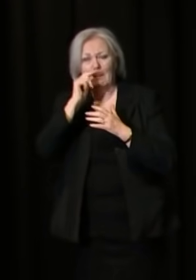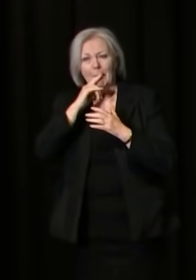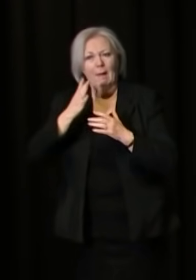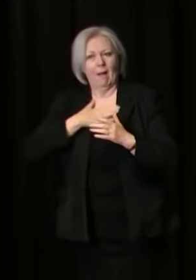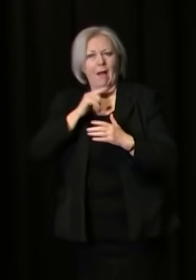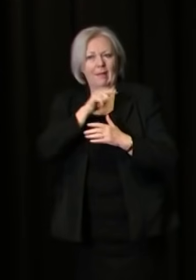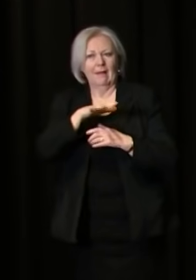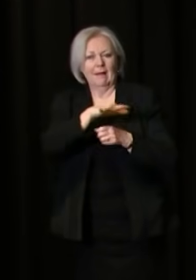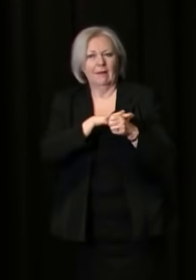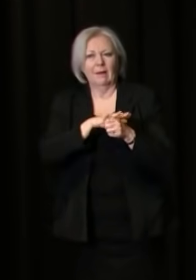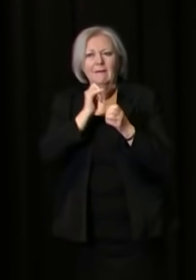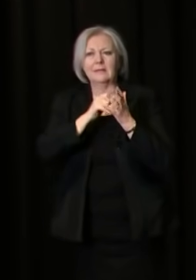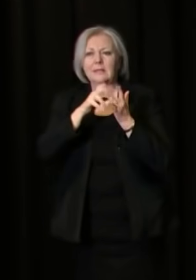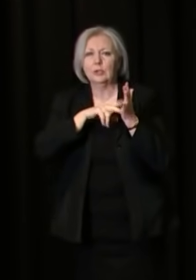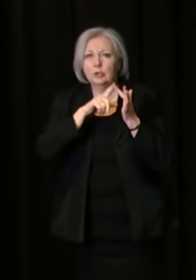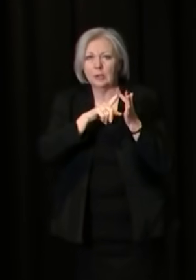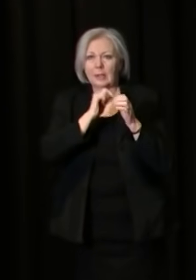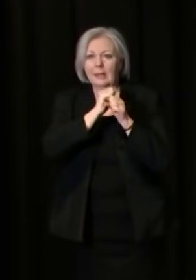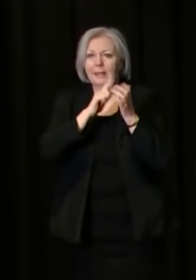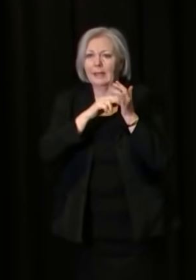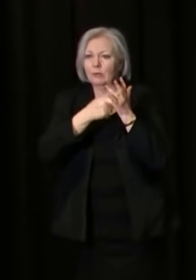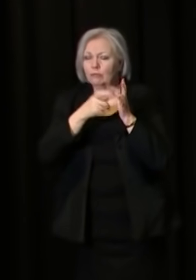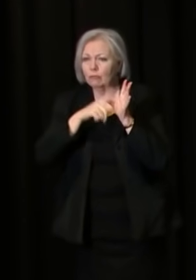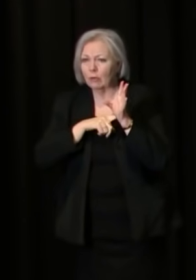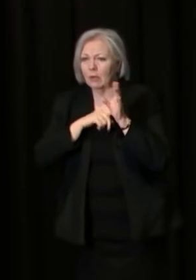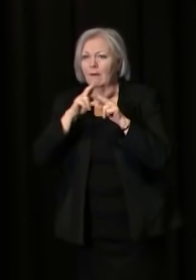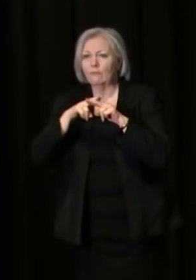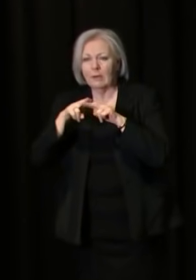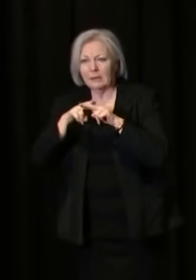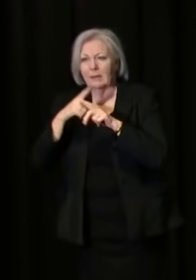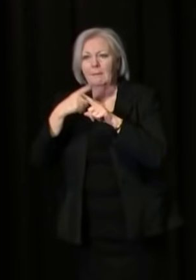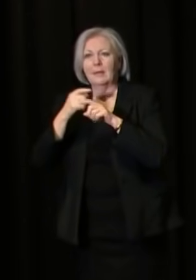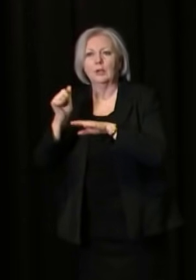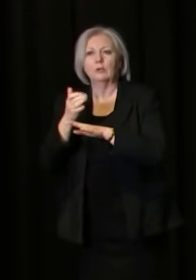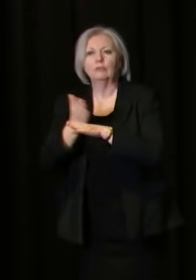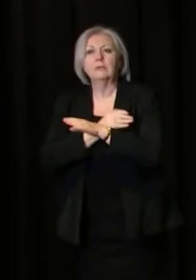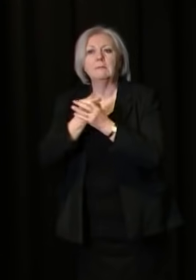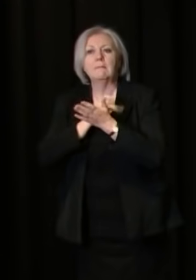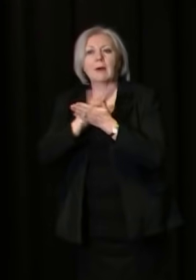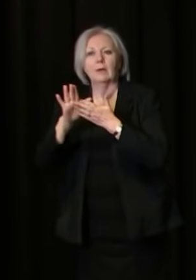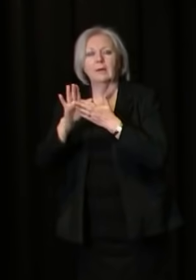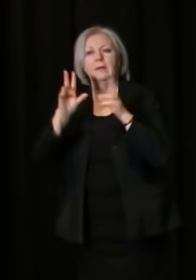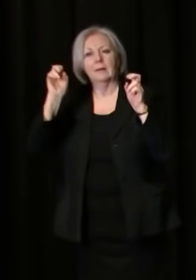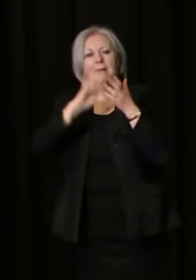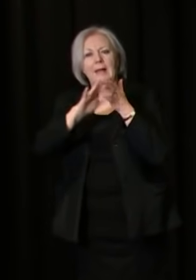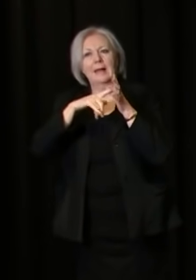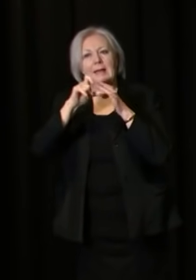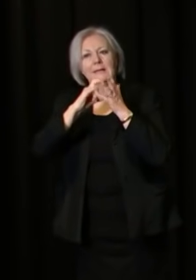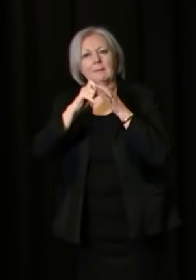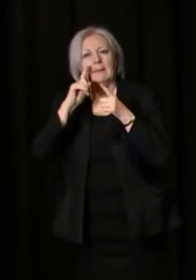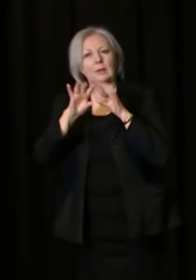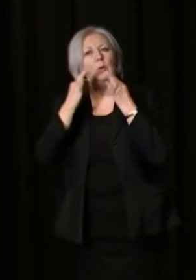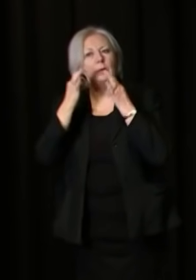at Sunshine, Glenroy, Frankston and Greensborough Headspace.